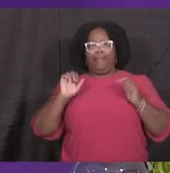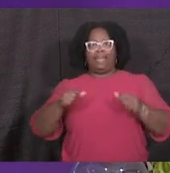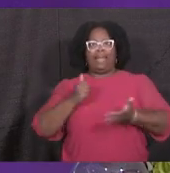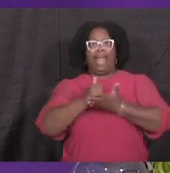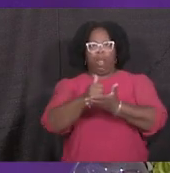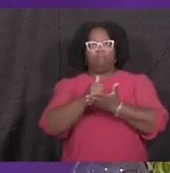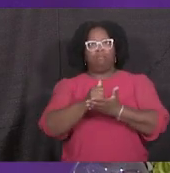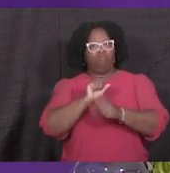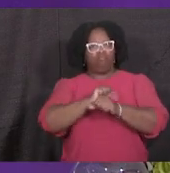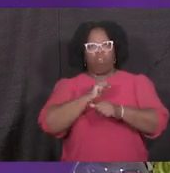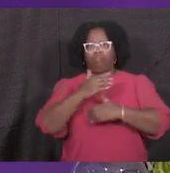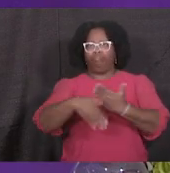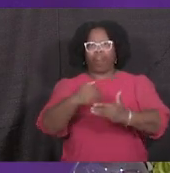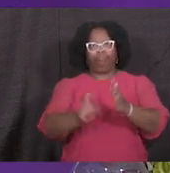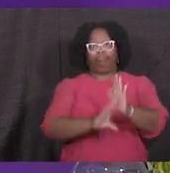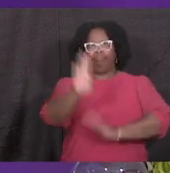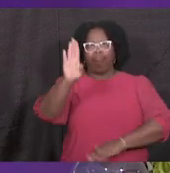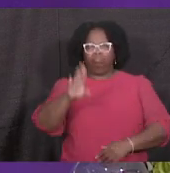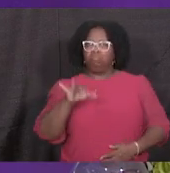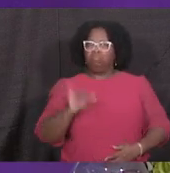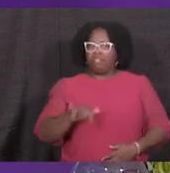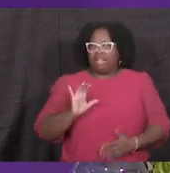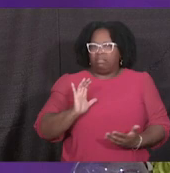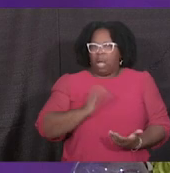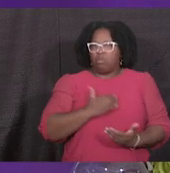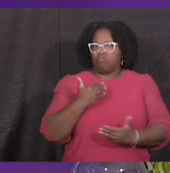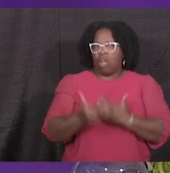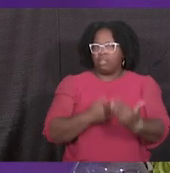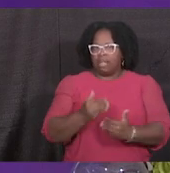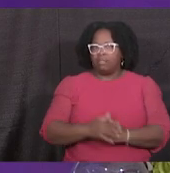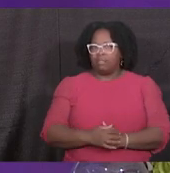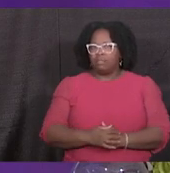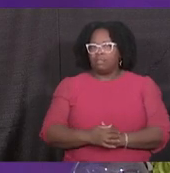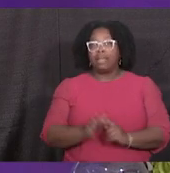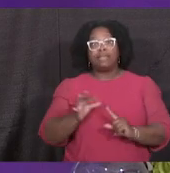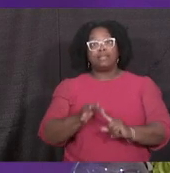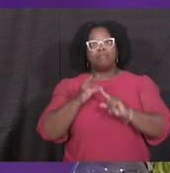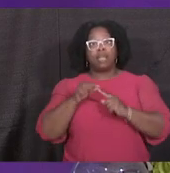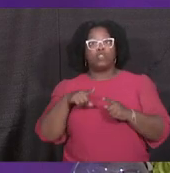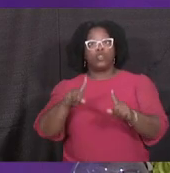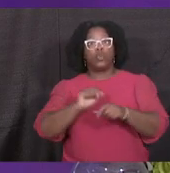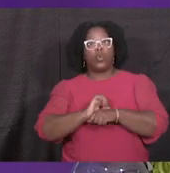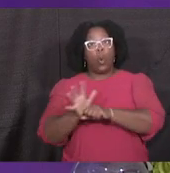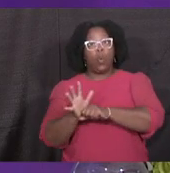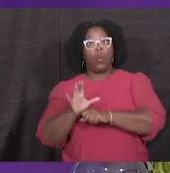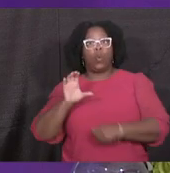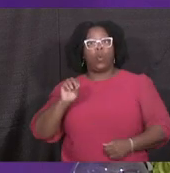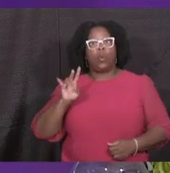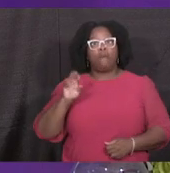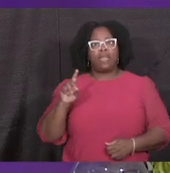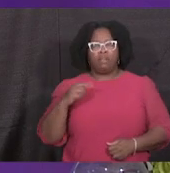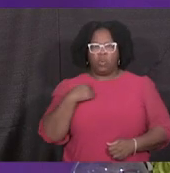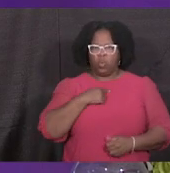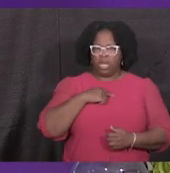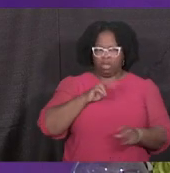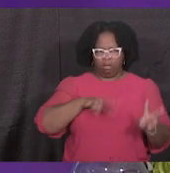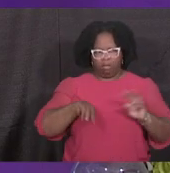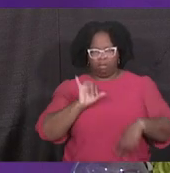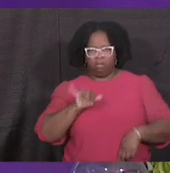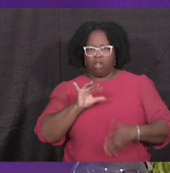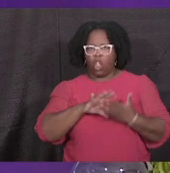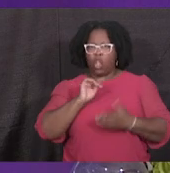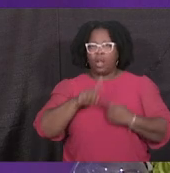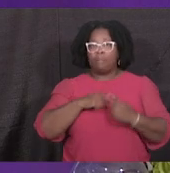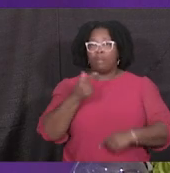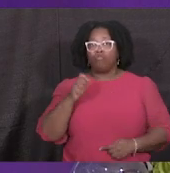So that's kind of how we do it, especially during COVID. You know, I think one thing that we learned about our GEI participants is that there was a